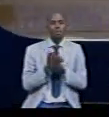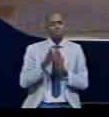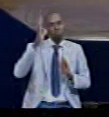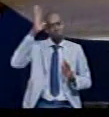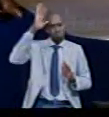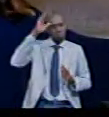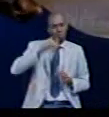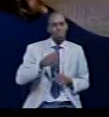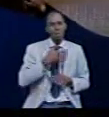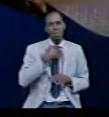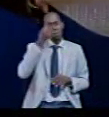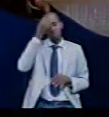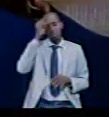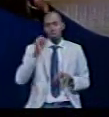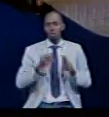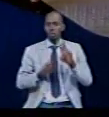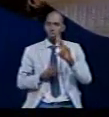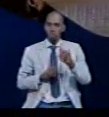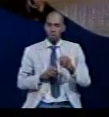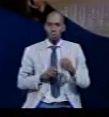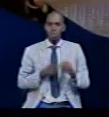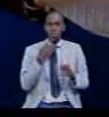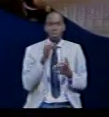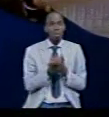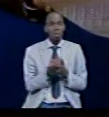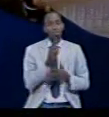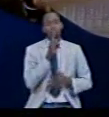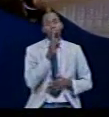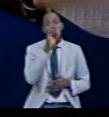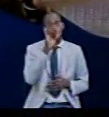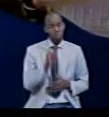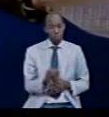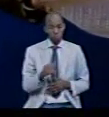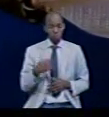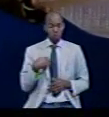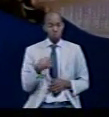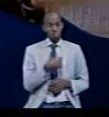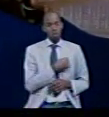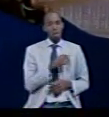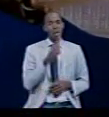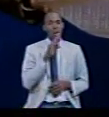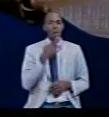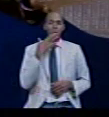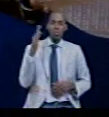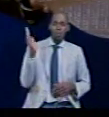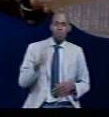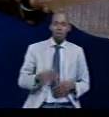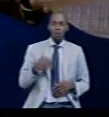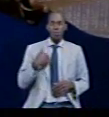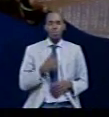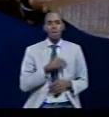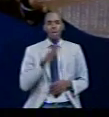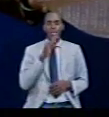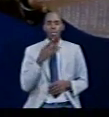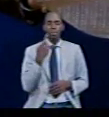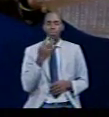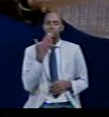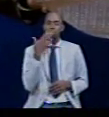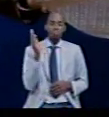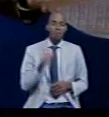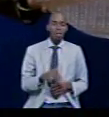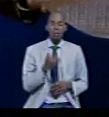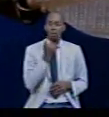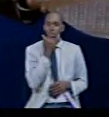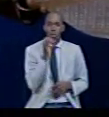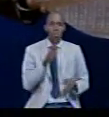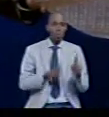disobedient. No, he said, truly, we have been wicked, we have been evil, we have been sinful,